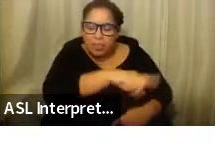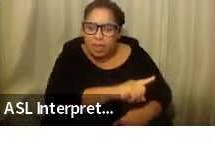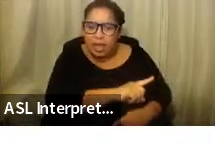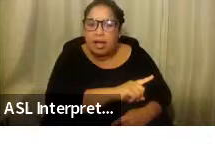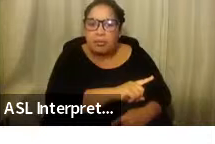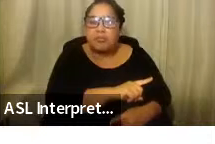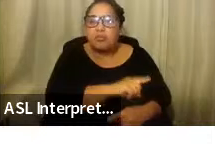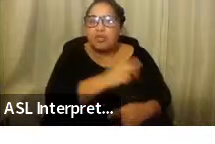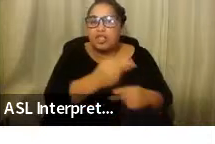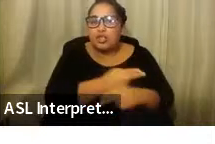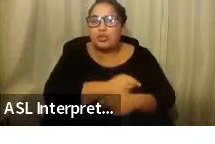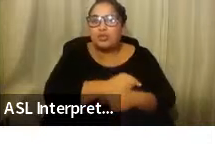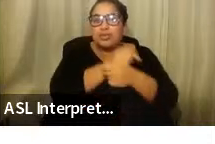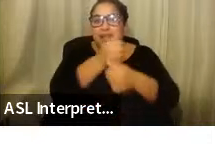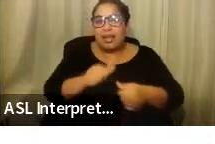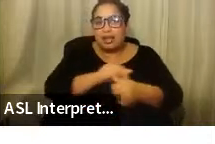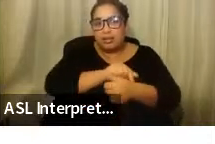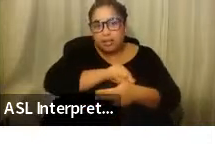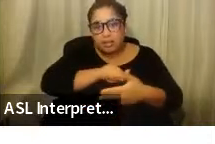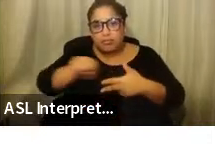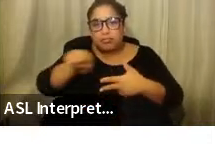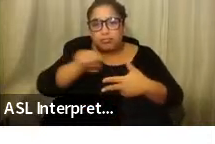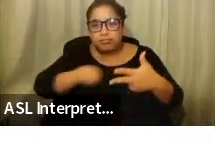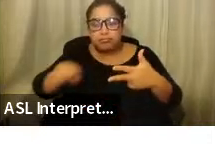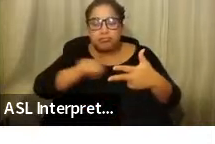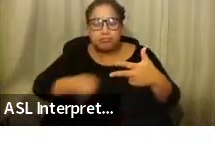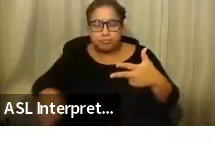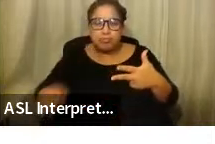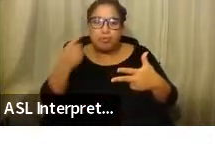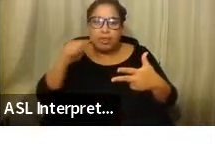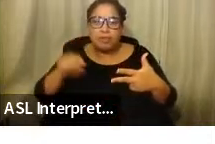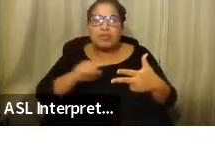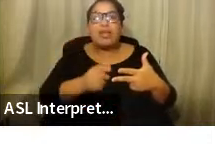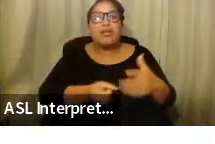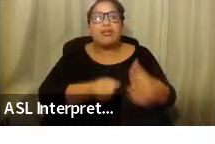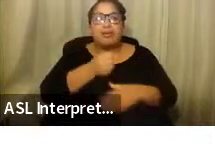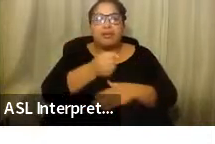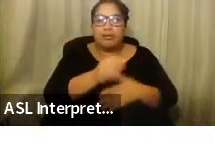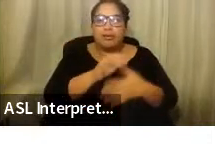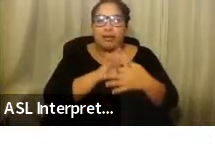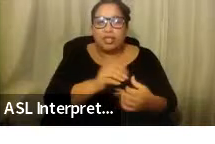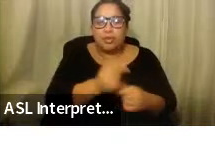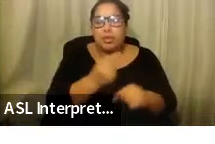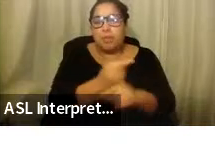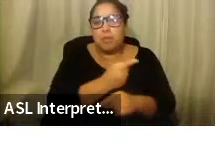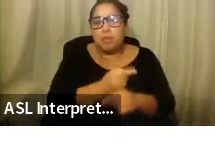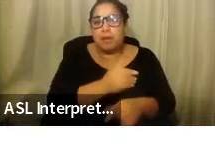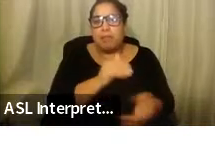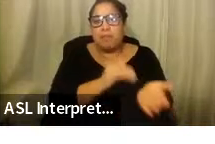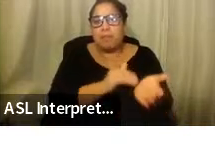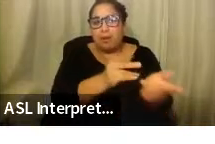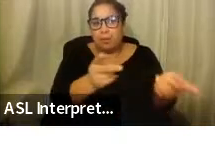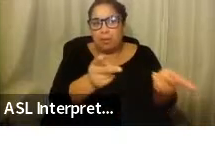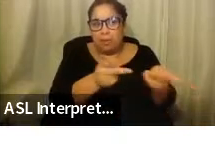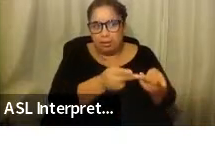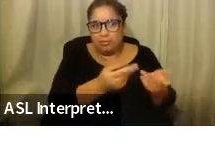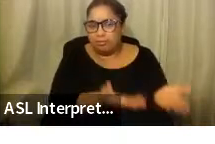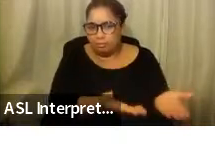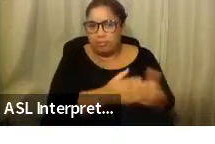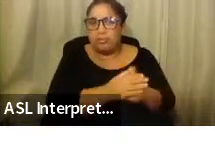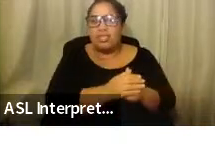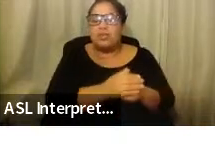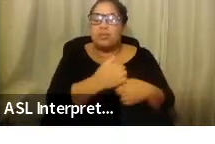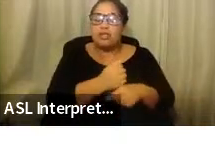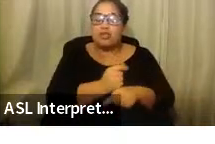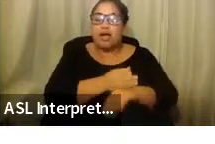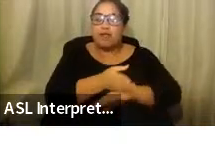can connect them to a medical home. So there's lots of plans for wraparound service and follow-up care. So